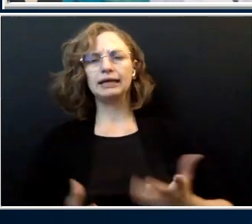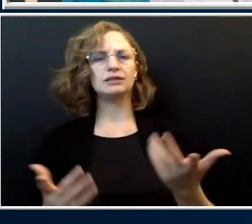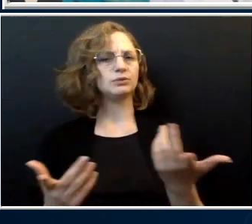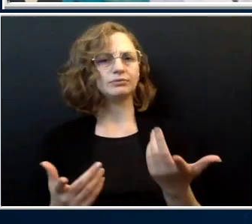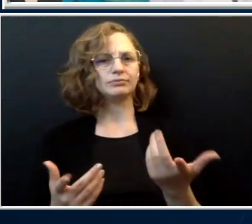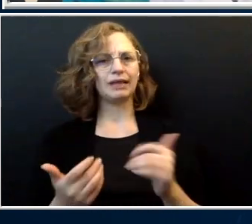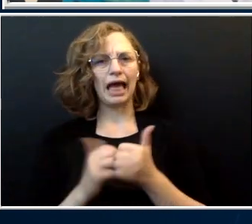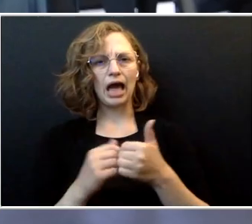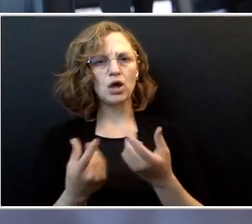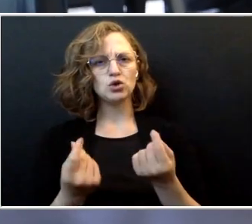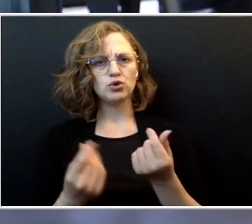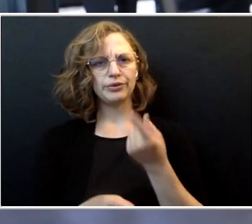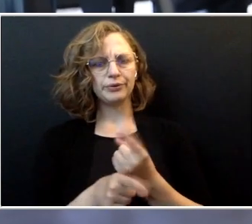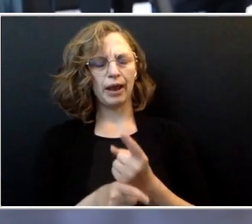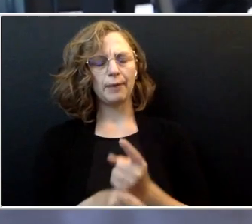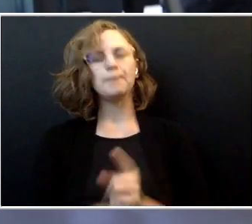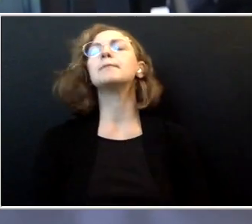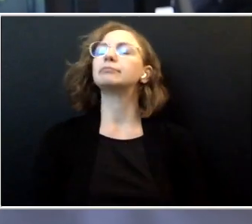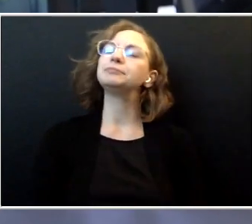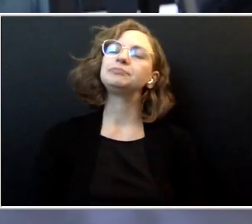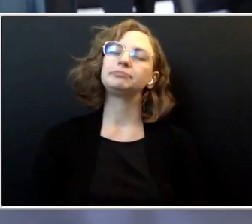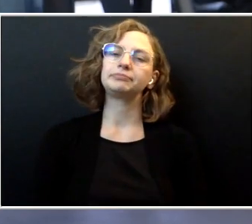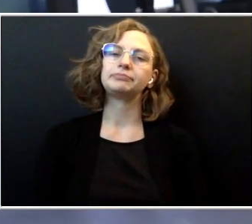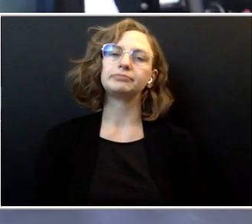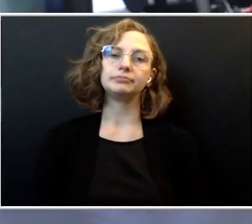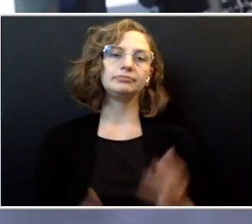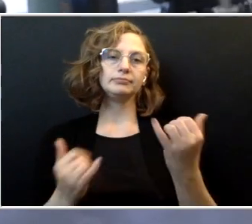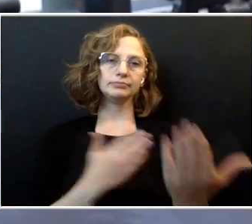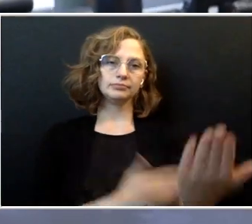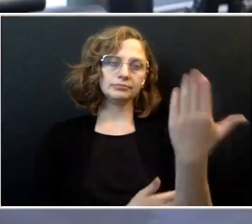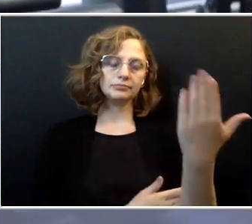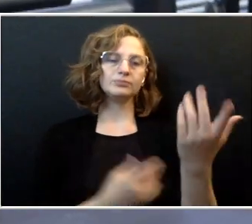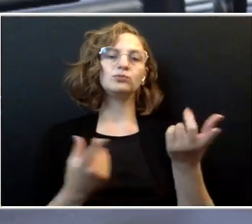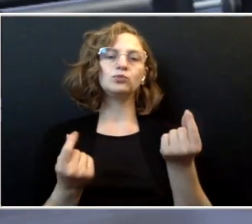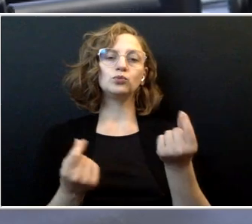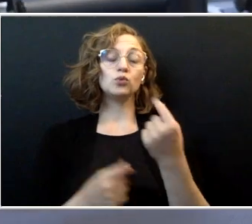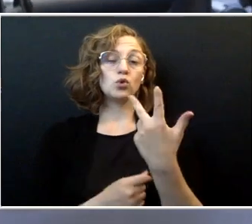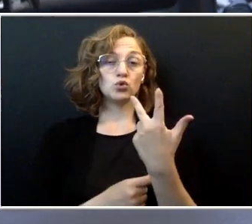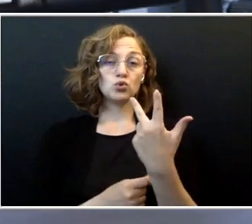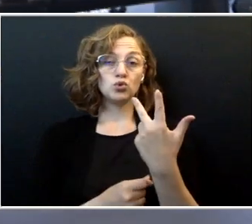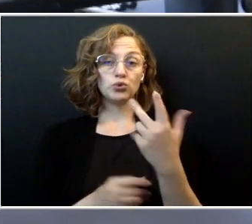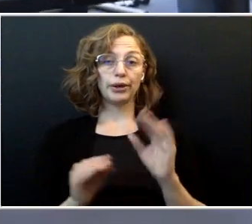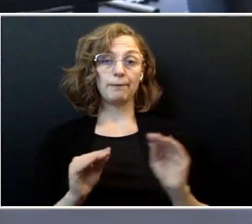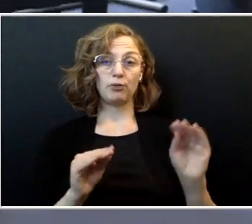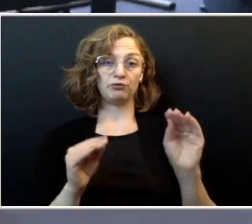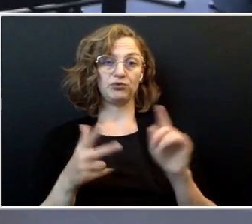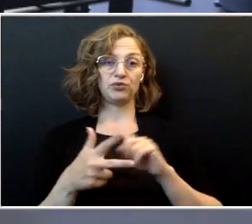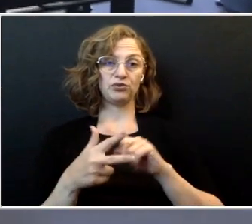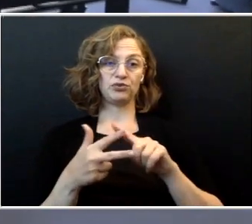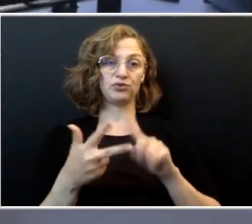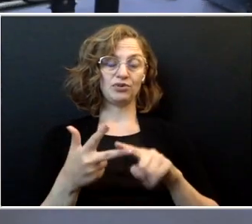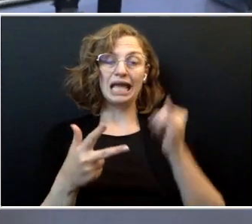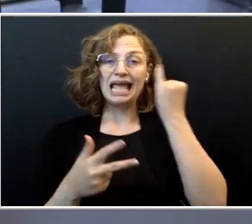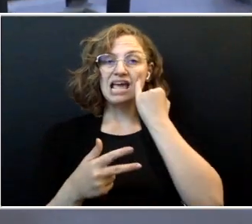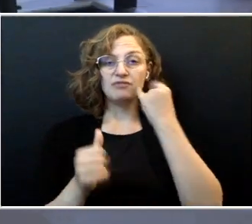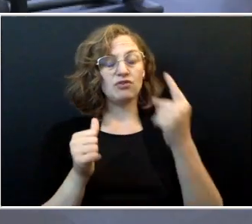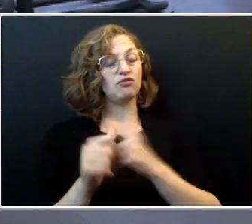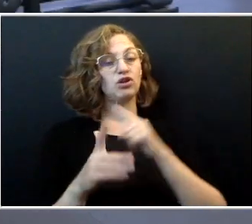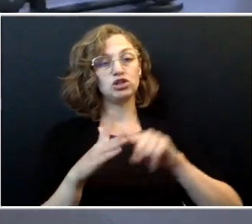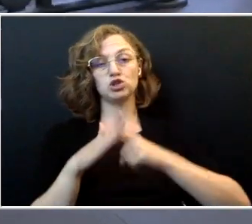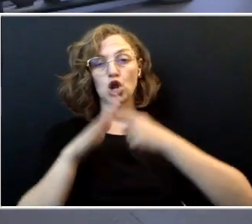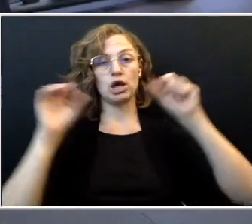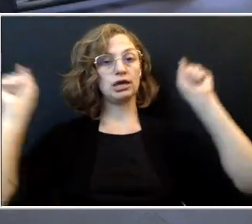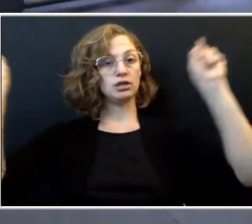Yeah, for sure. So this morning we're just going to do 3 moves. With anybody first starting an exercise program, the 3 main focuses that I have